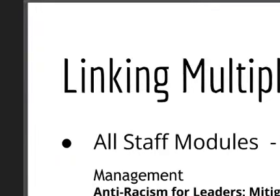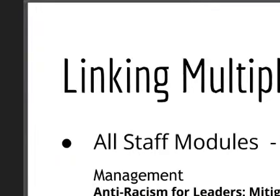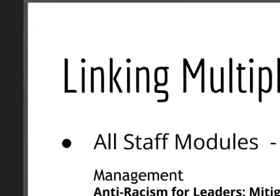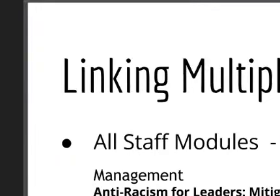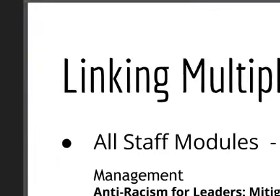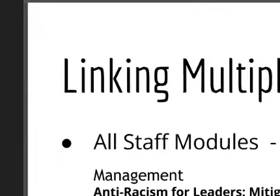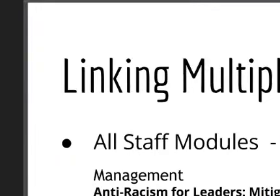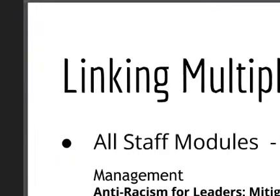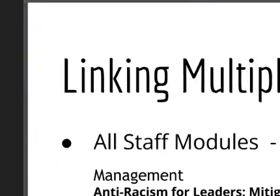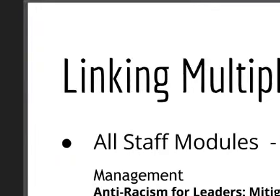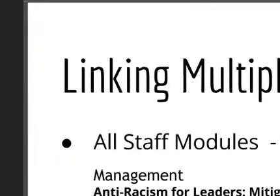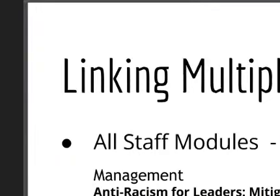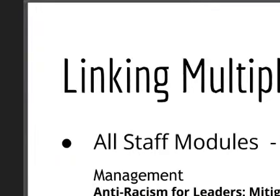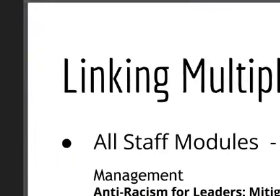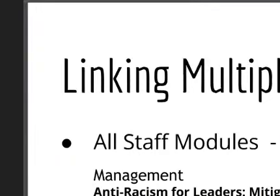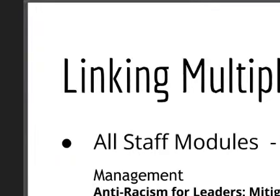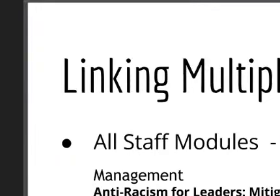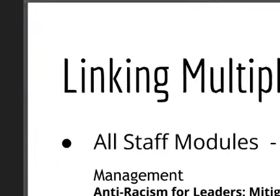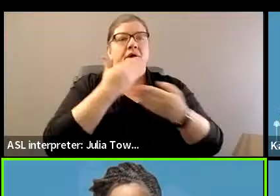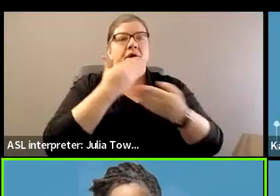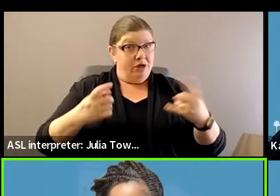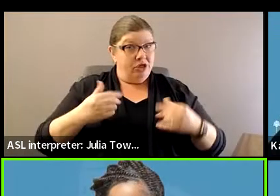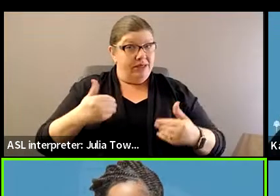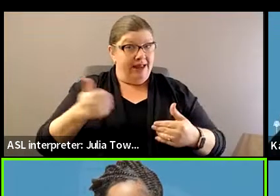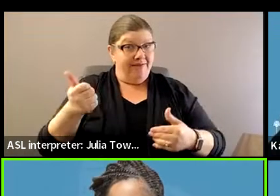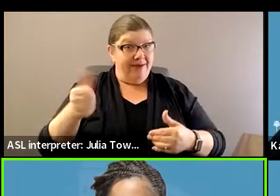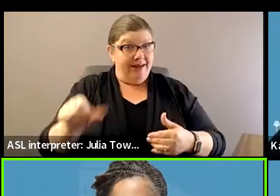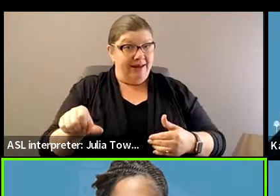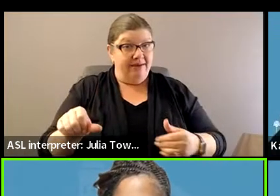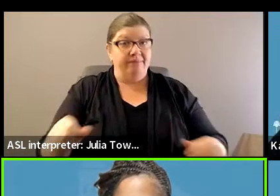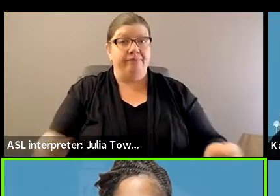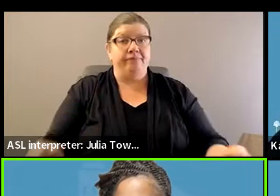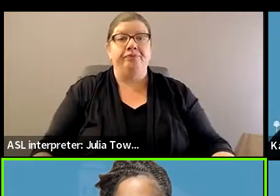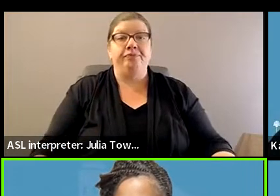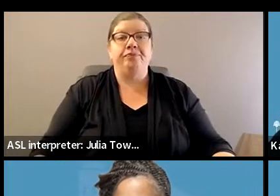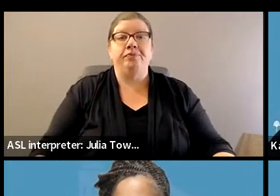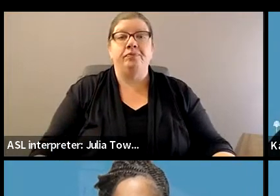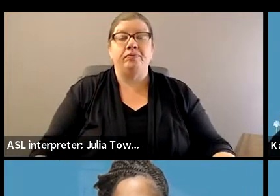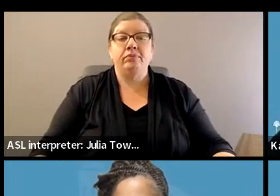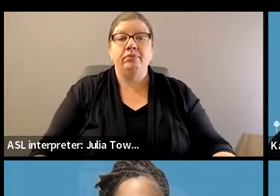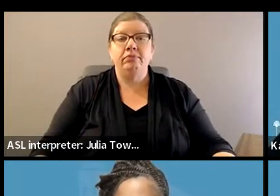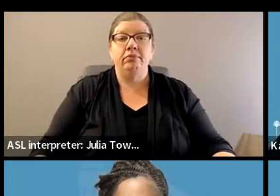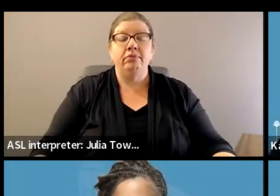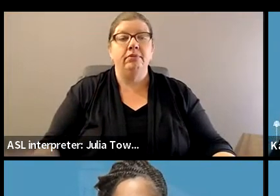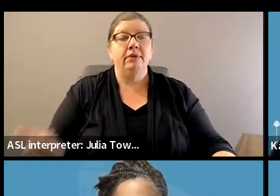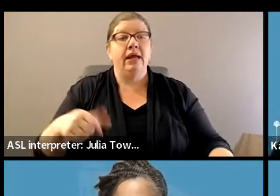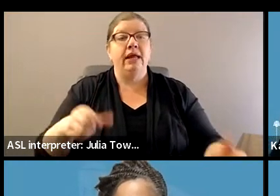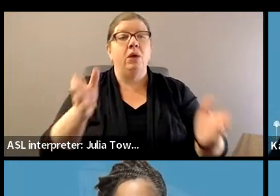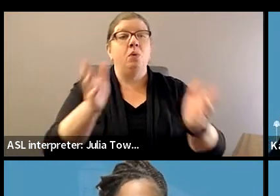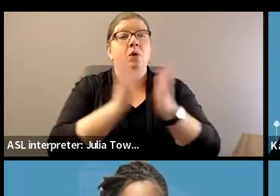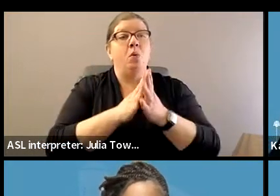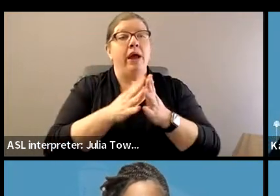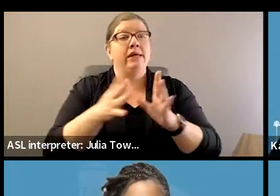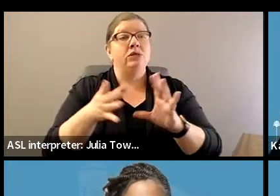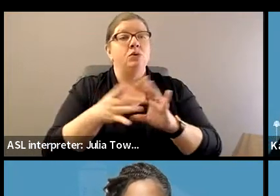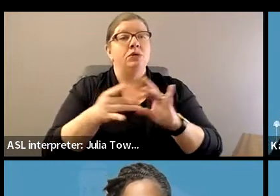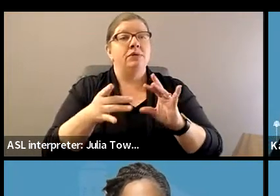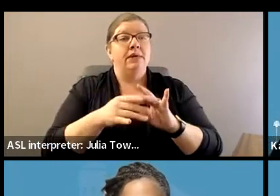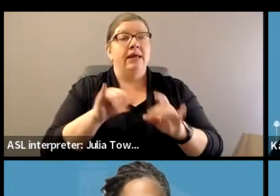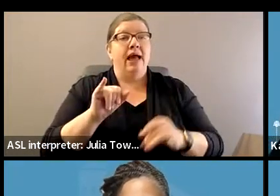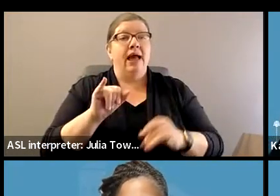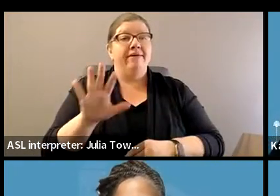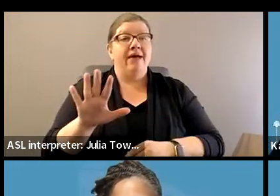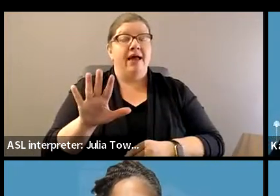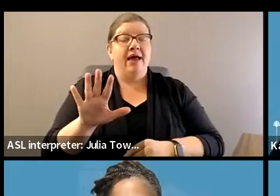concludes my presentation. Any questions? Any requests to speak on this item I5,